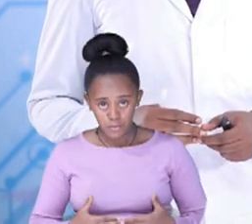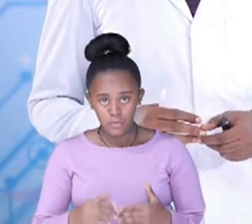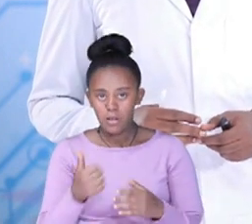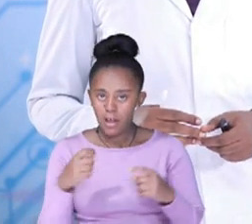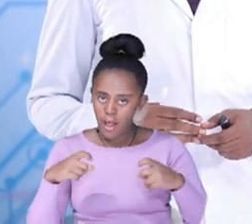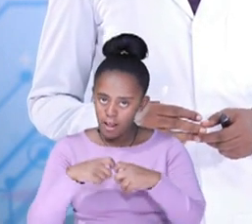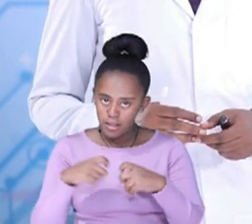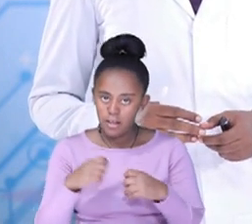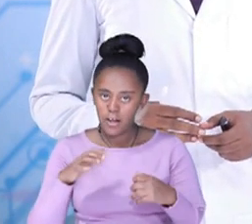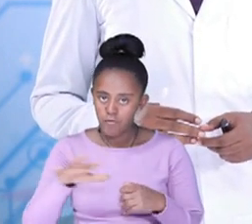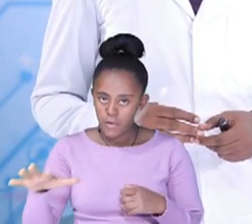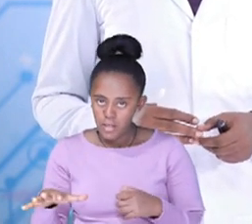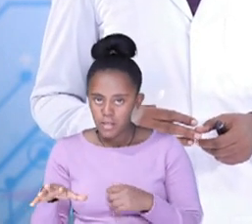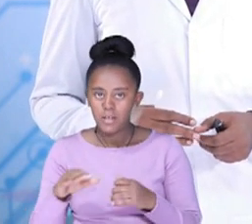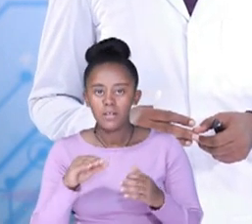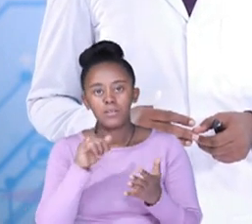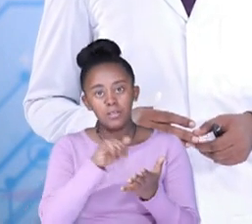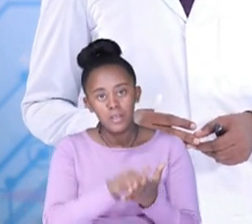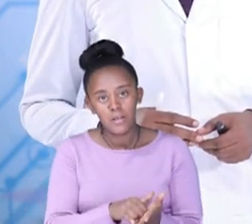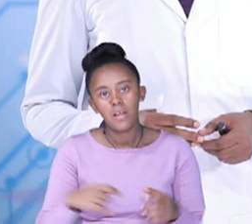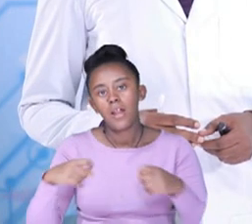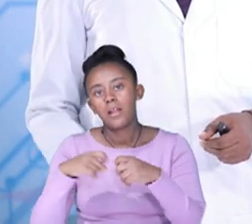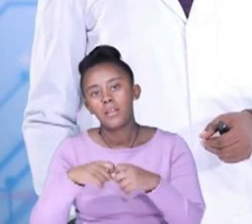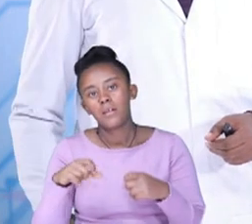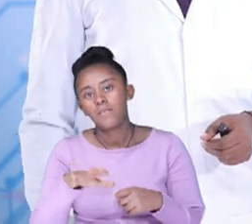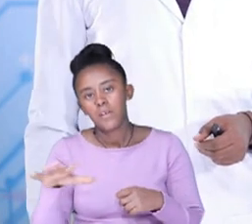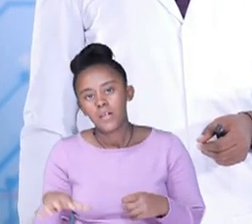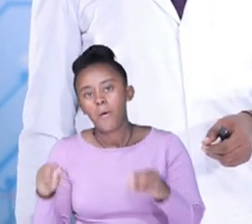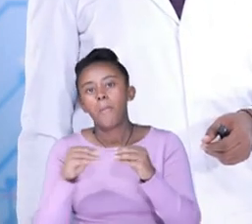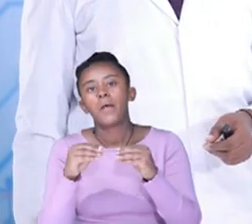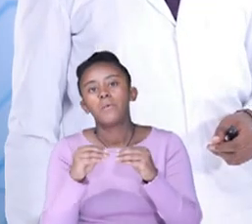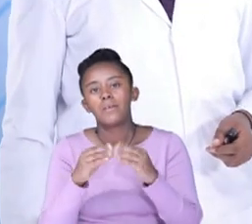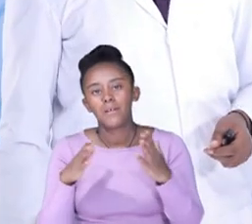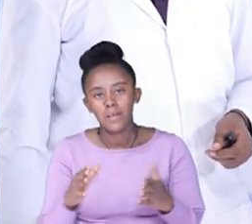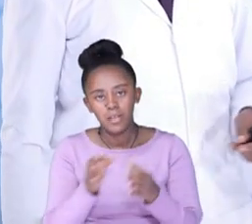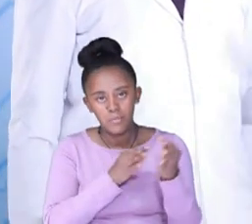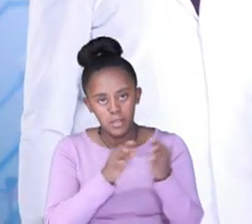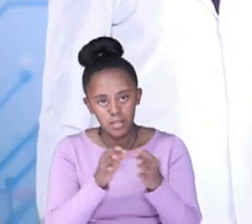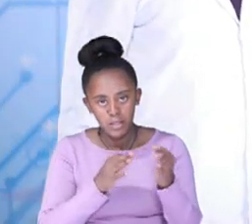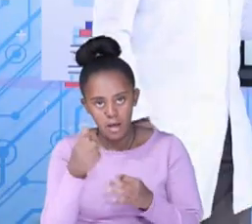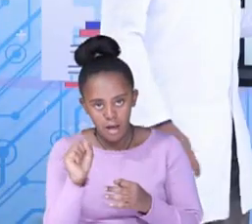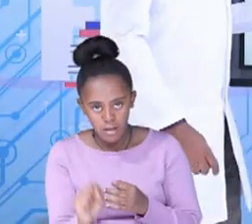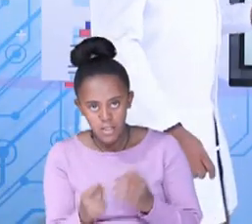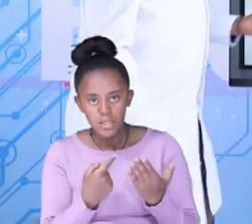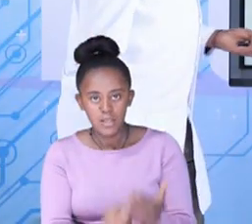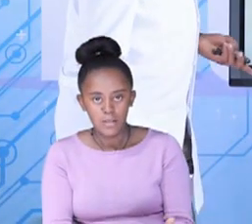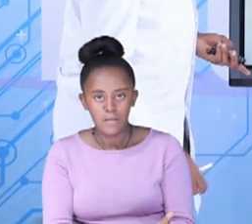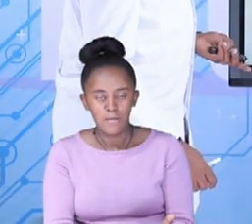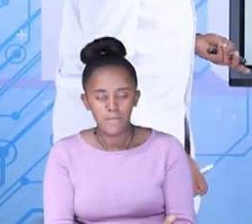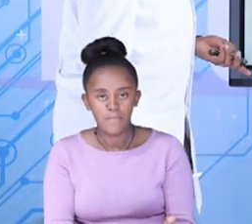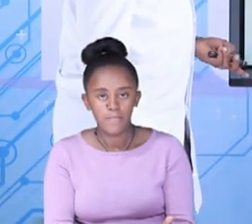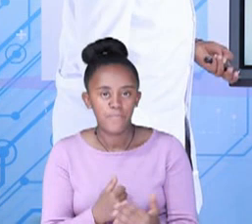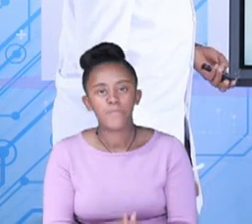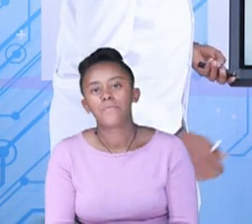field? And that electric field can mathematically expressed as this.